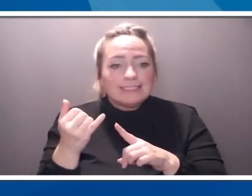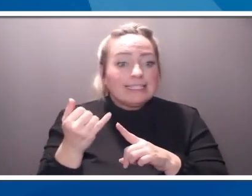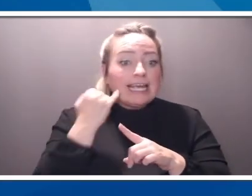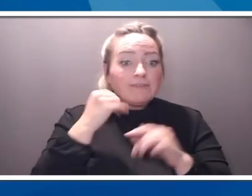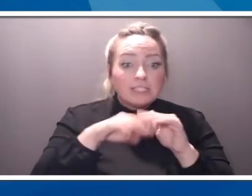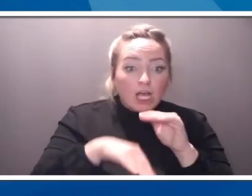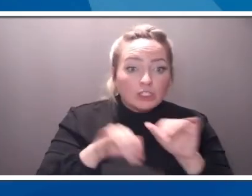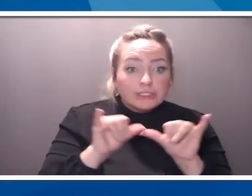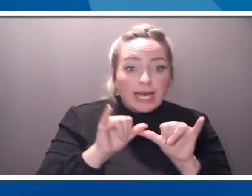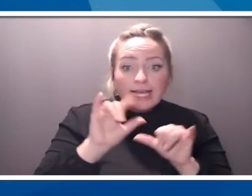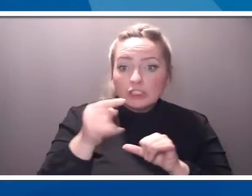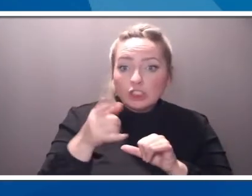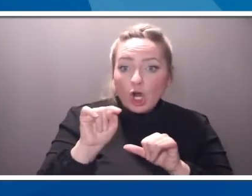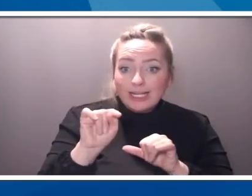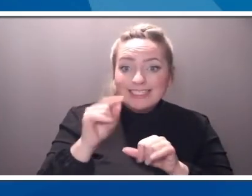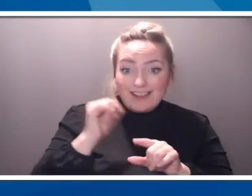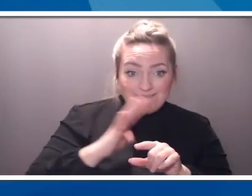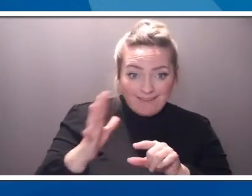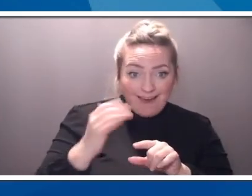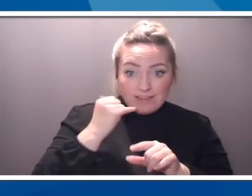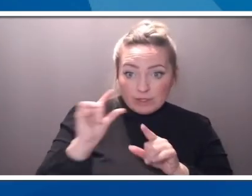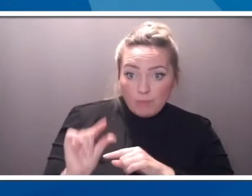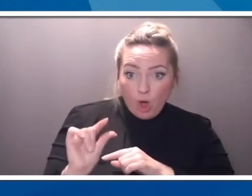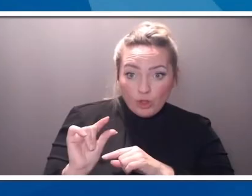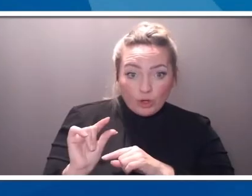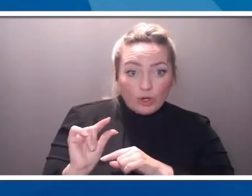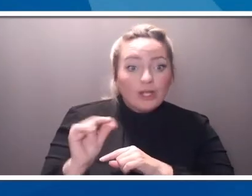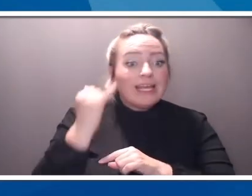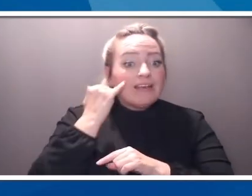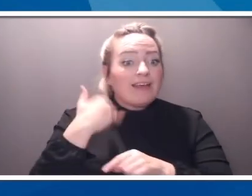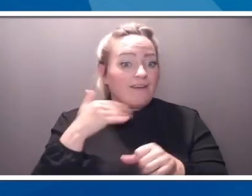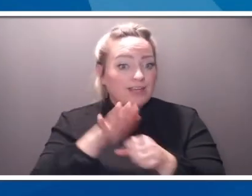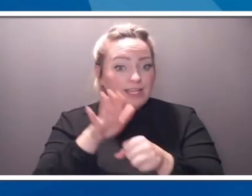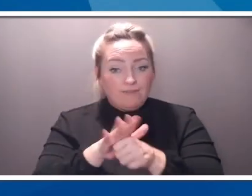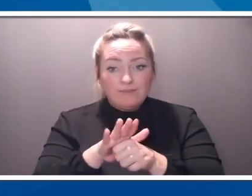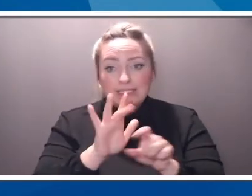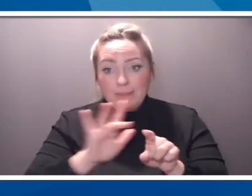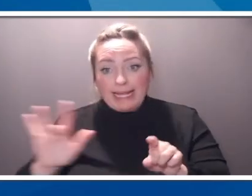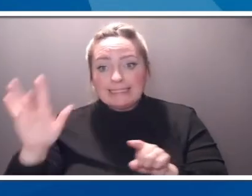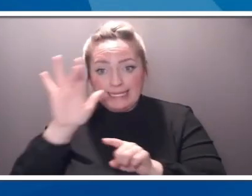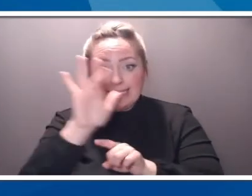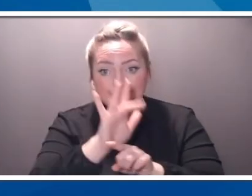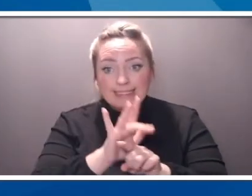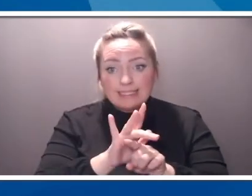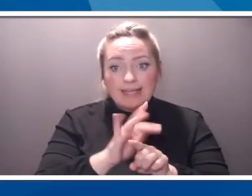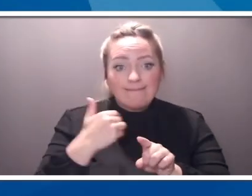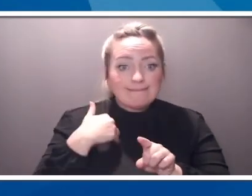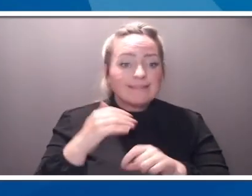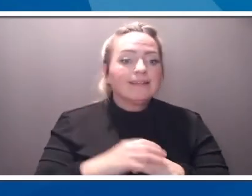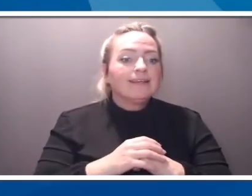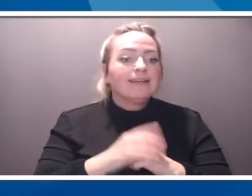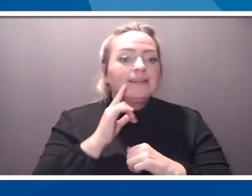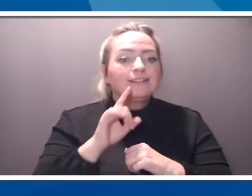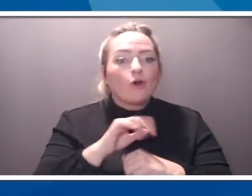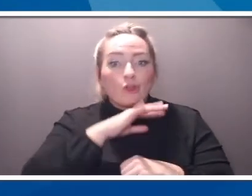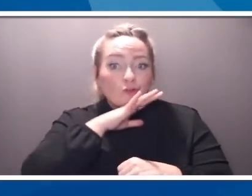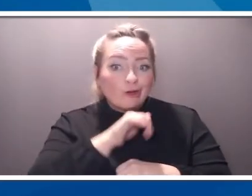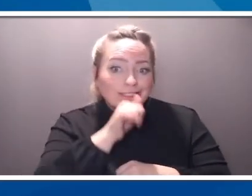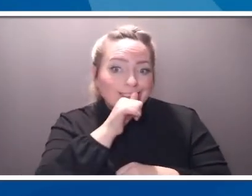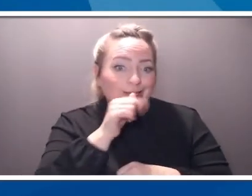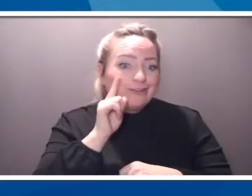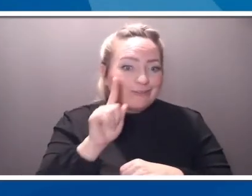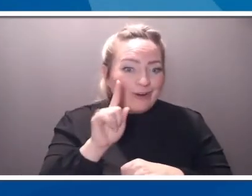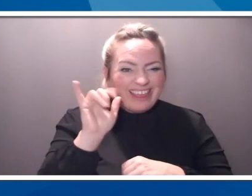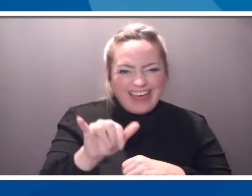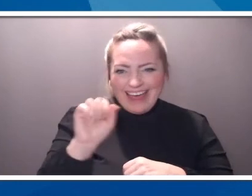for things where it says undersized targets is fine, that they're smaller as long as they have enough spacing around them.